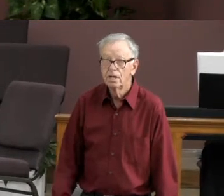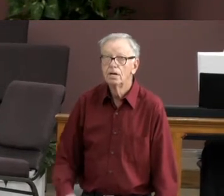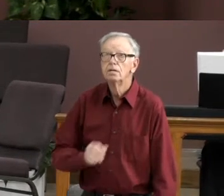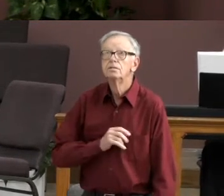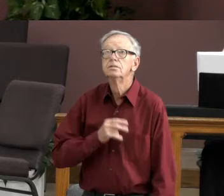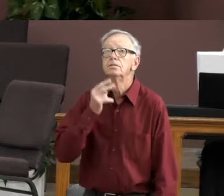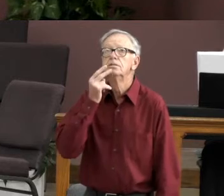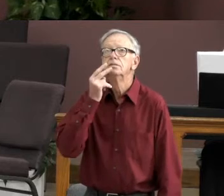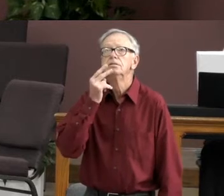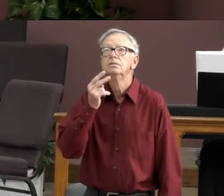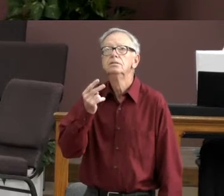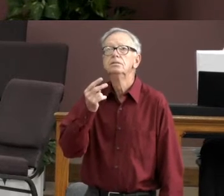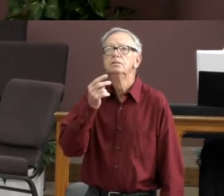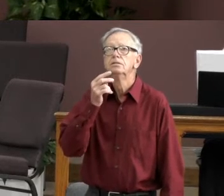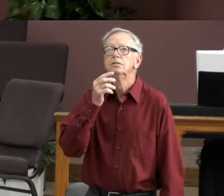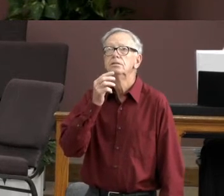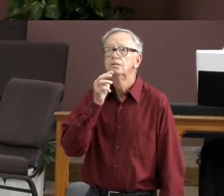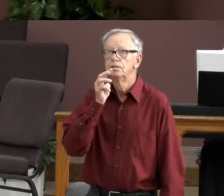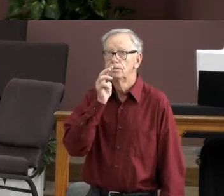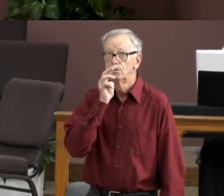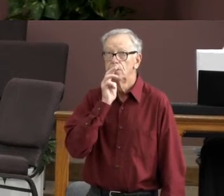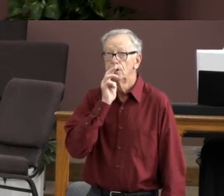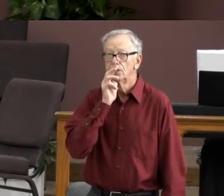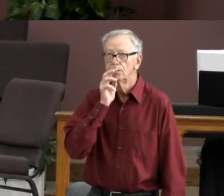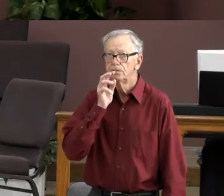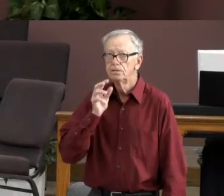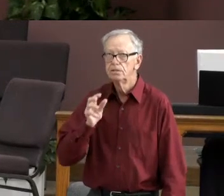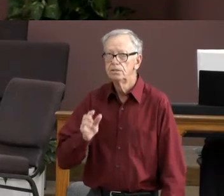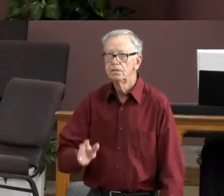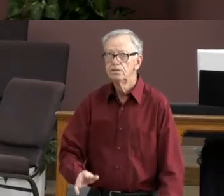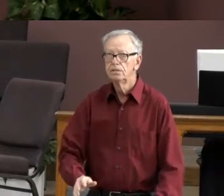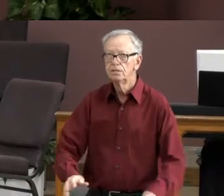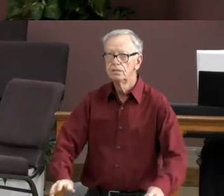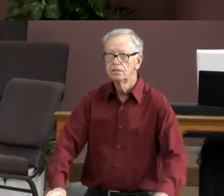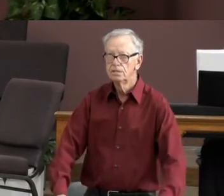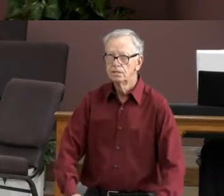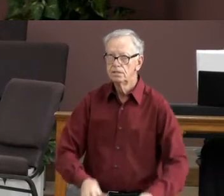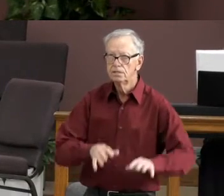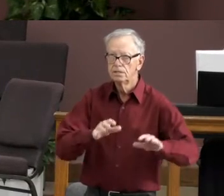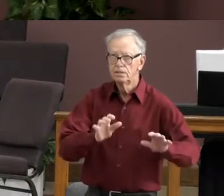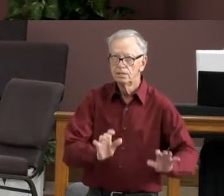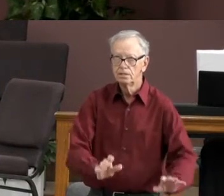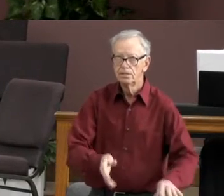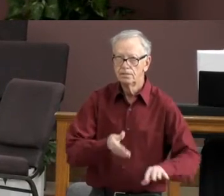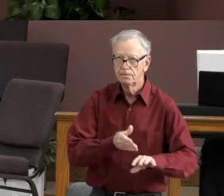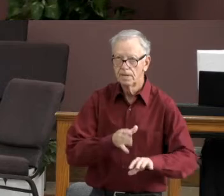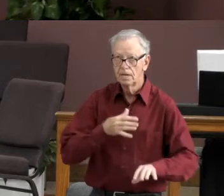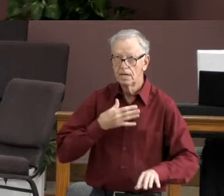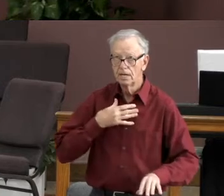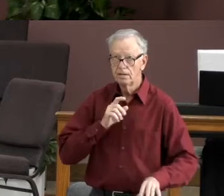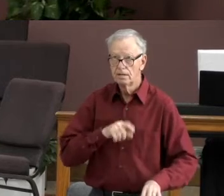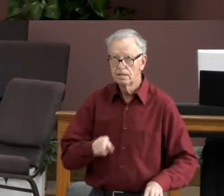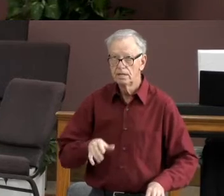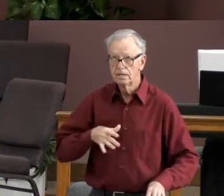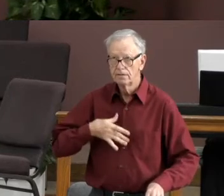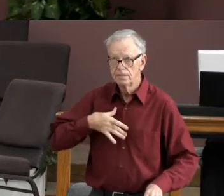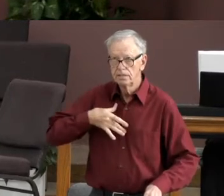I can see the waters raging at my feet. I can